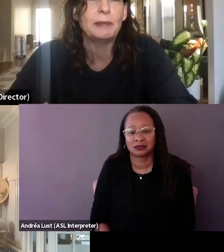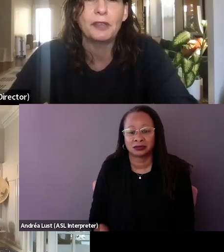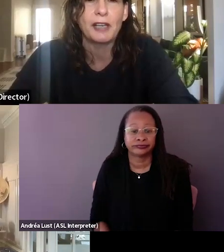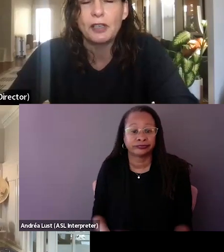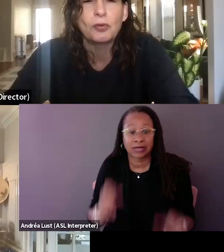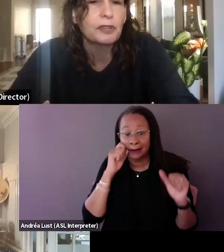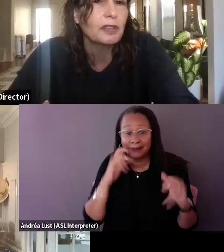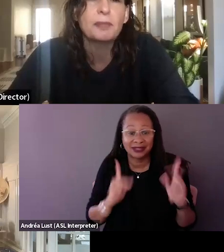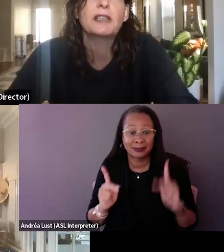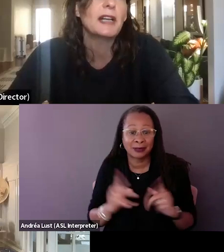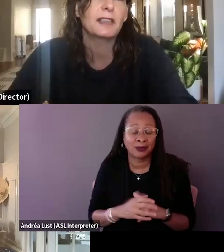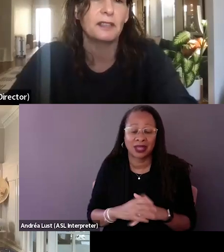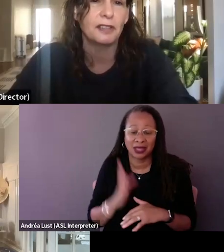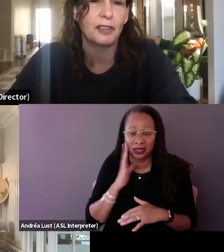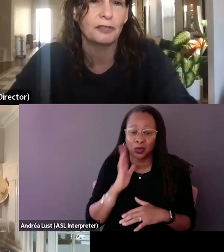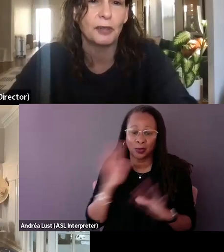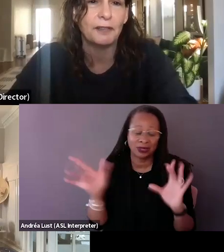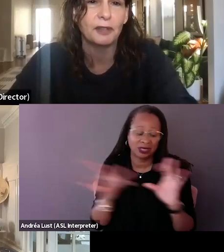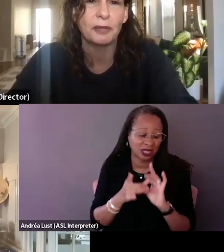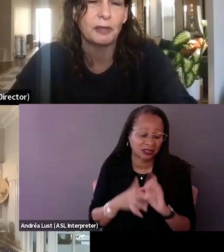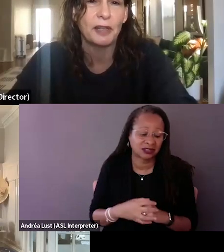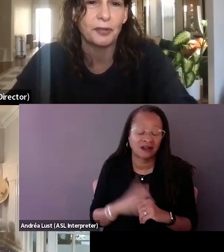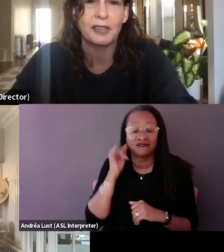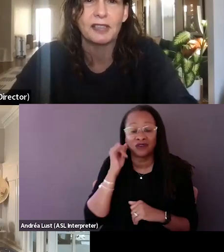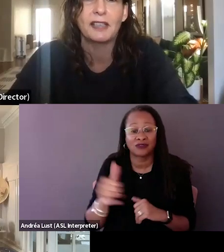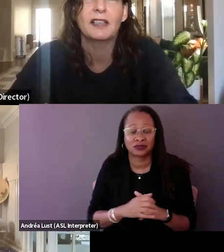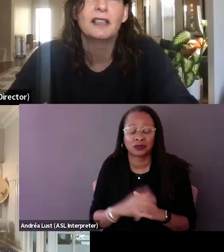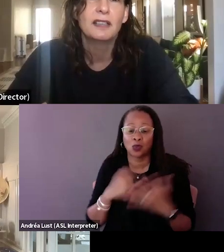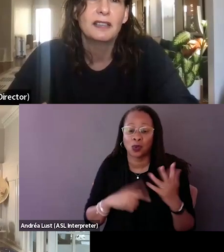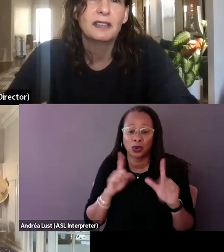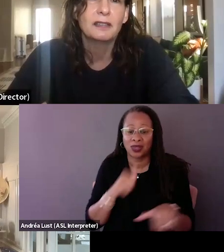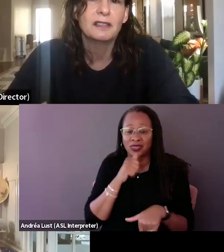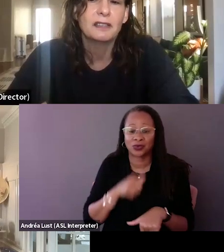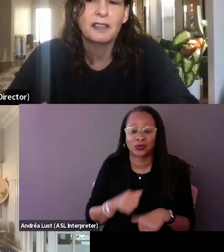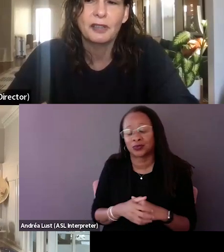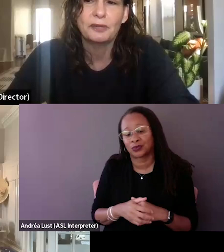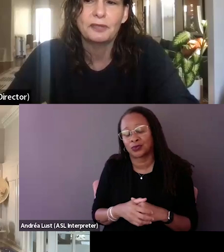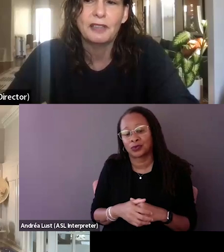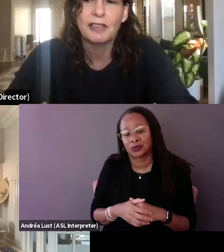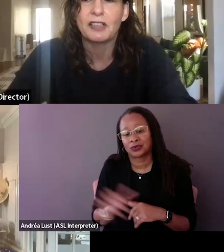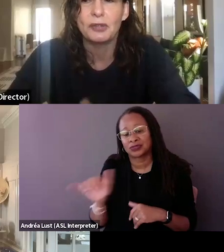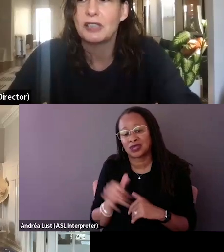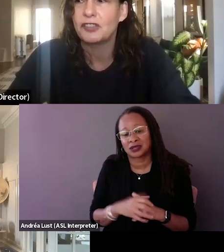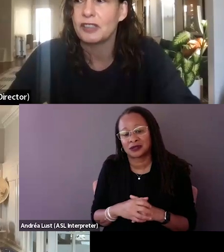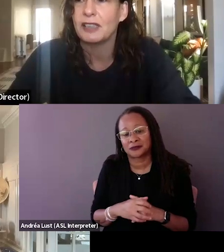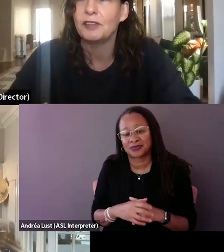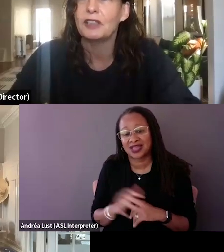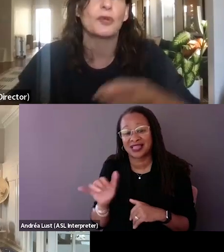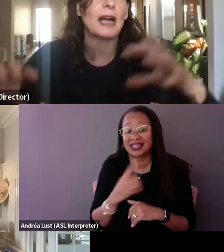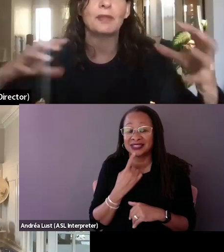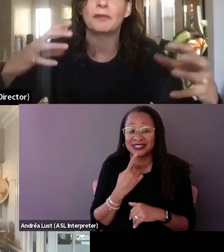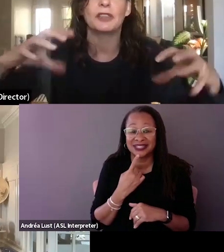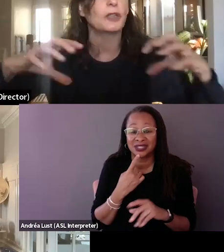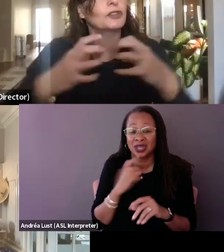extraordinary people. And I know we're going to be connected, forever. What we went through, it's like, and like Sue said, just